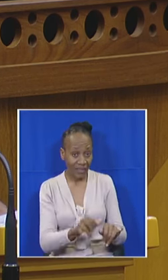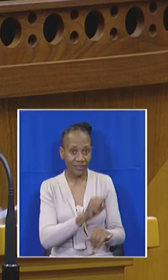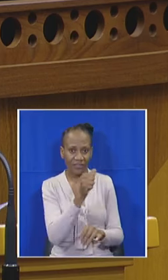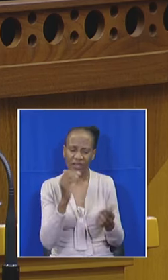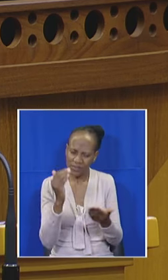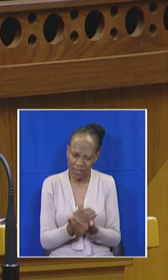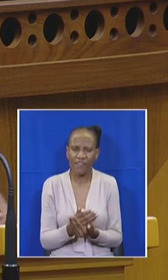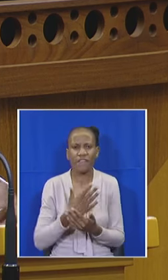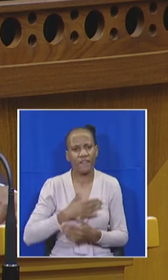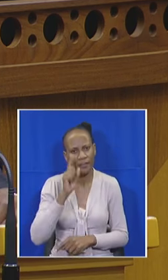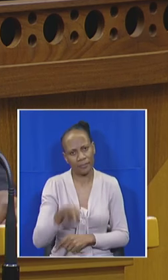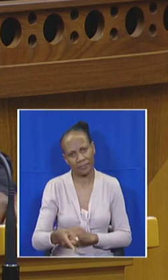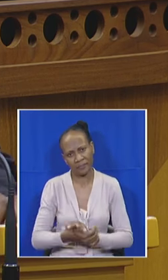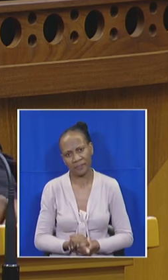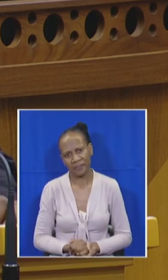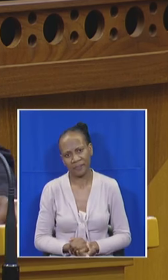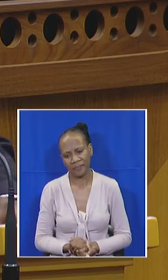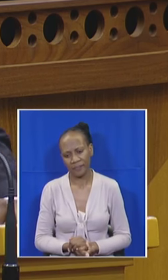country.